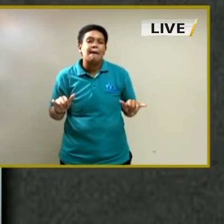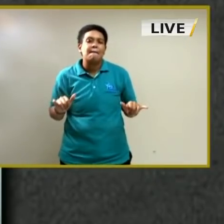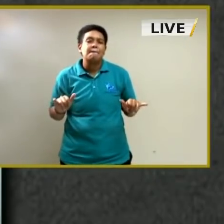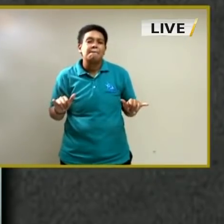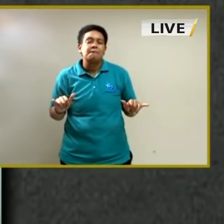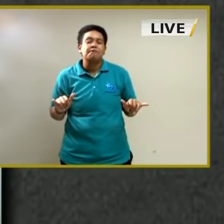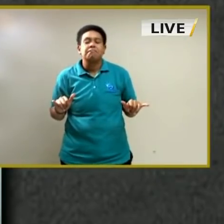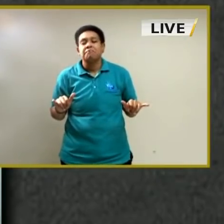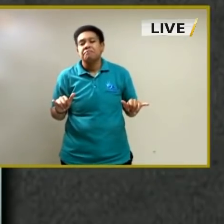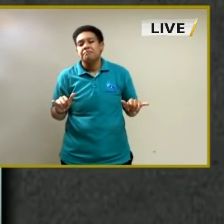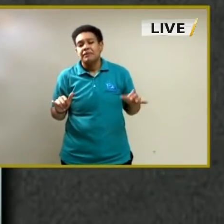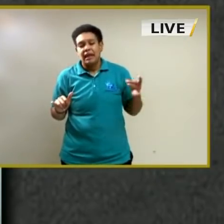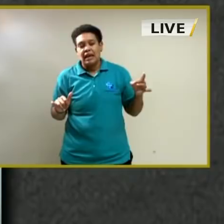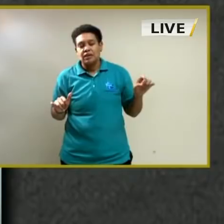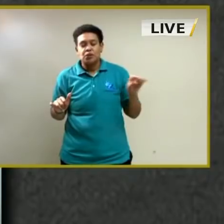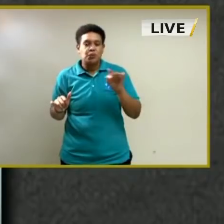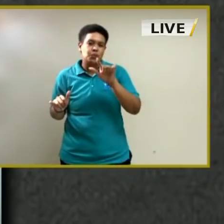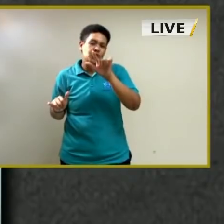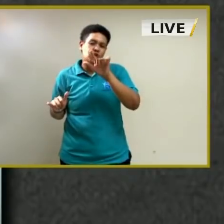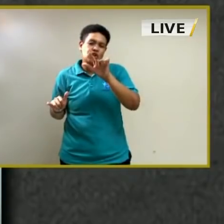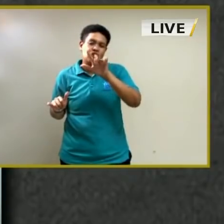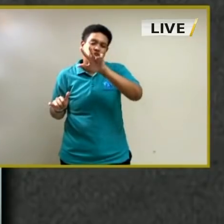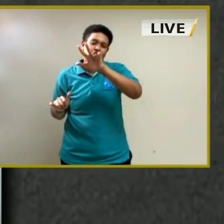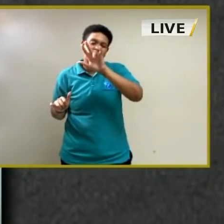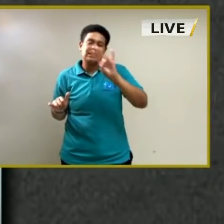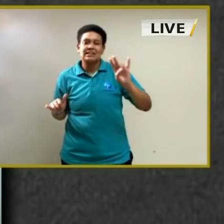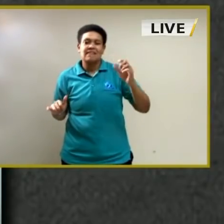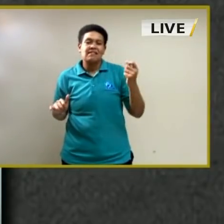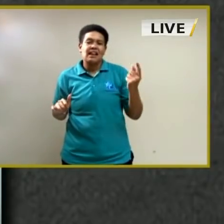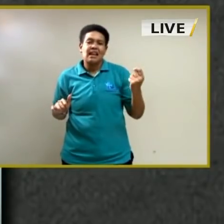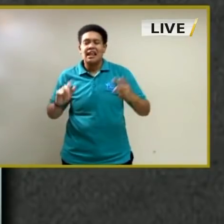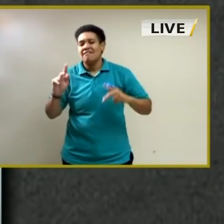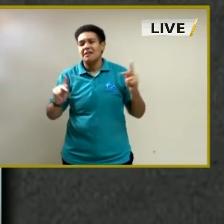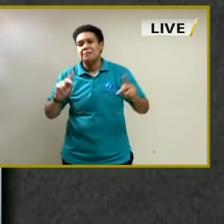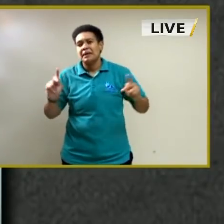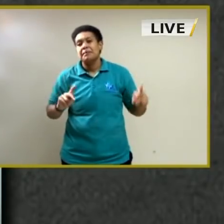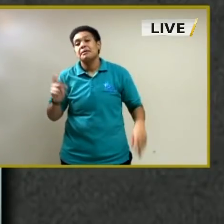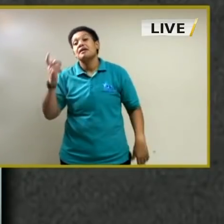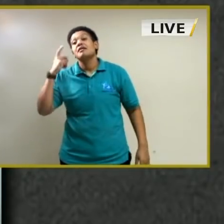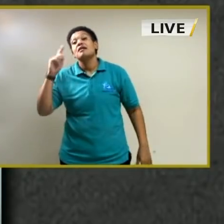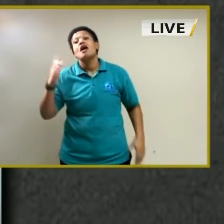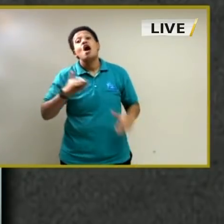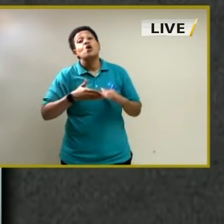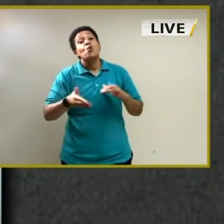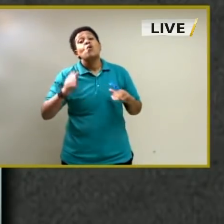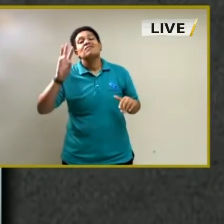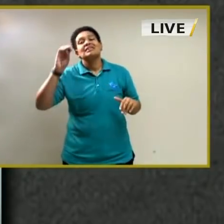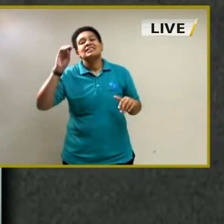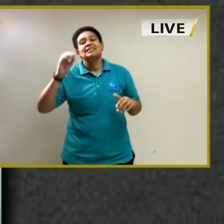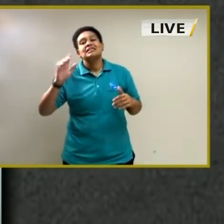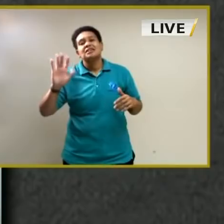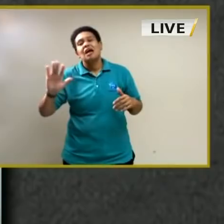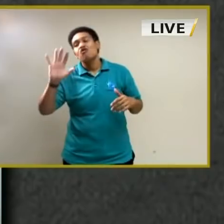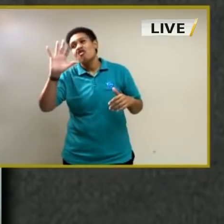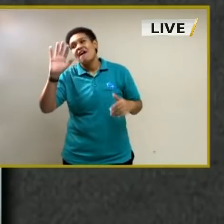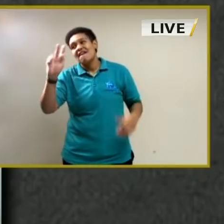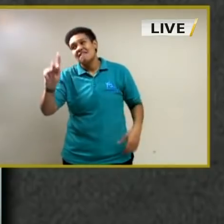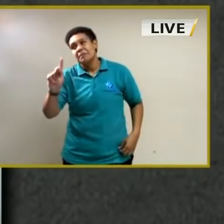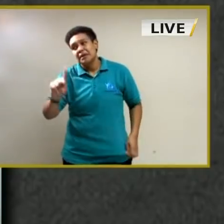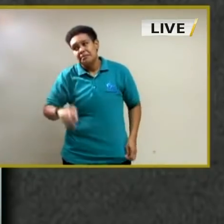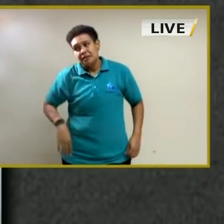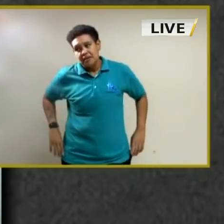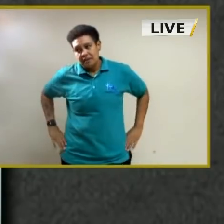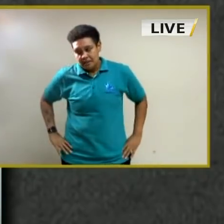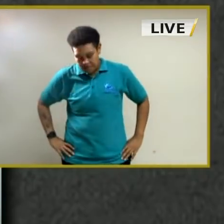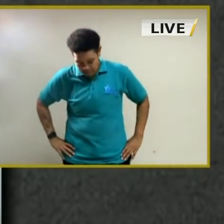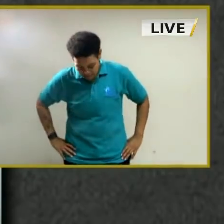through, 18 to 37, about 11 persons, and over 60, just about